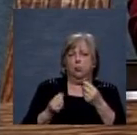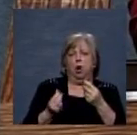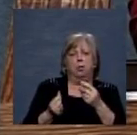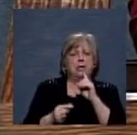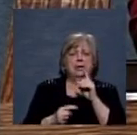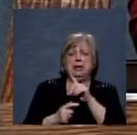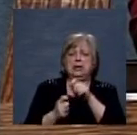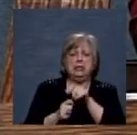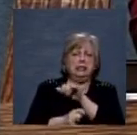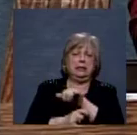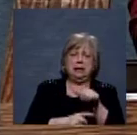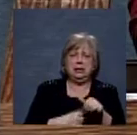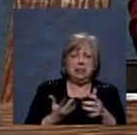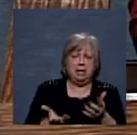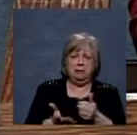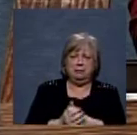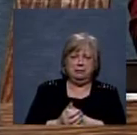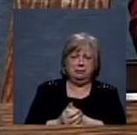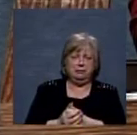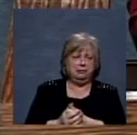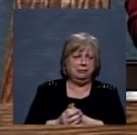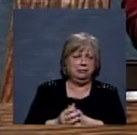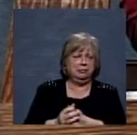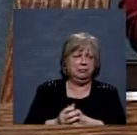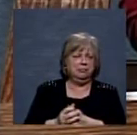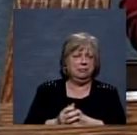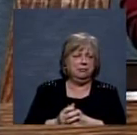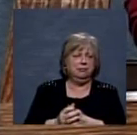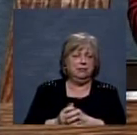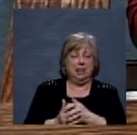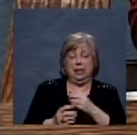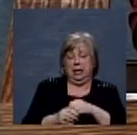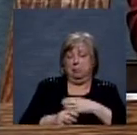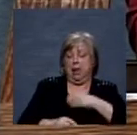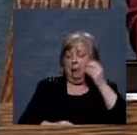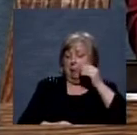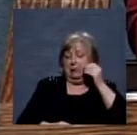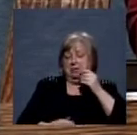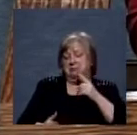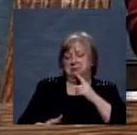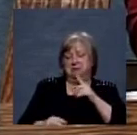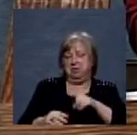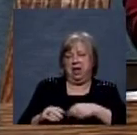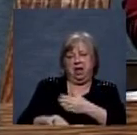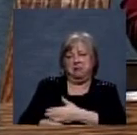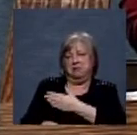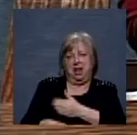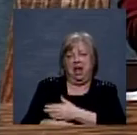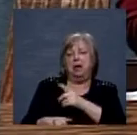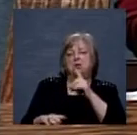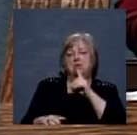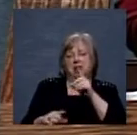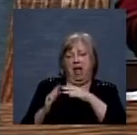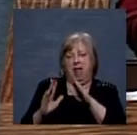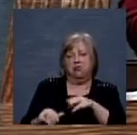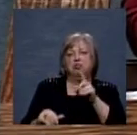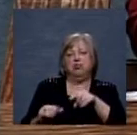Like I said, in my opinion, it's not rehabable. It needs to come